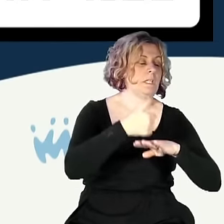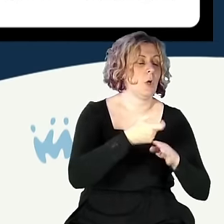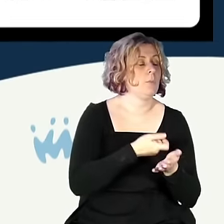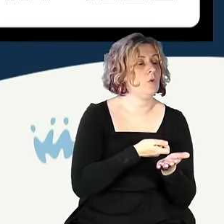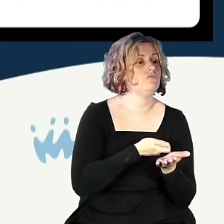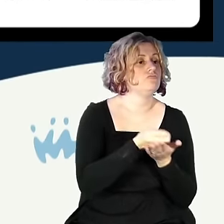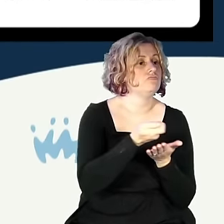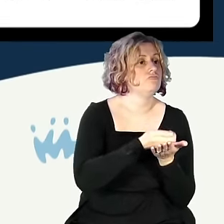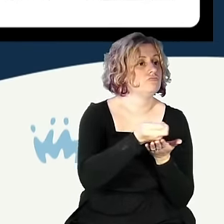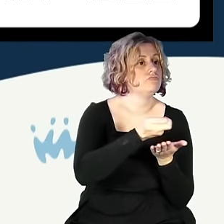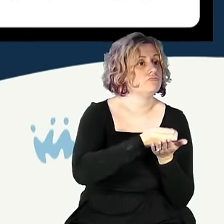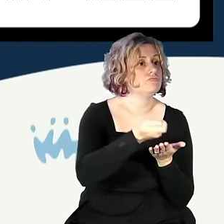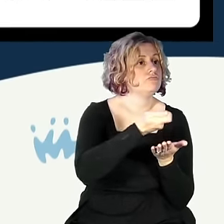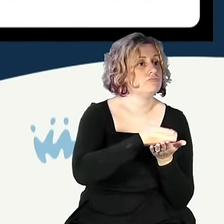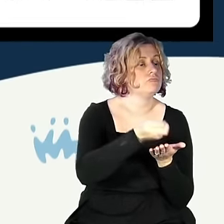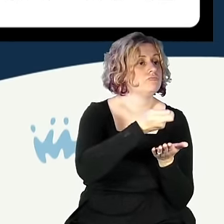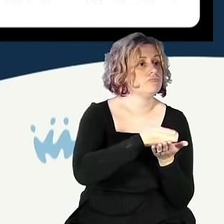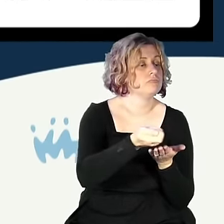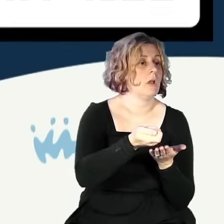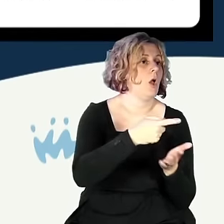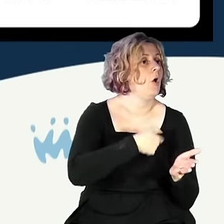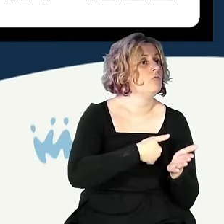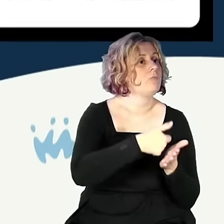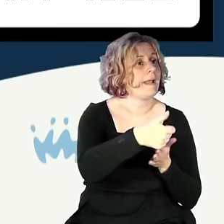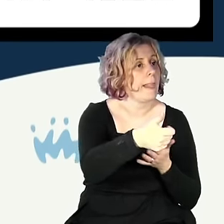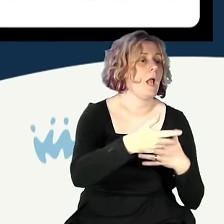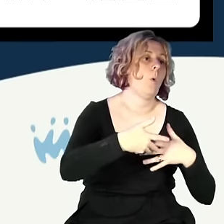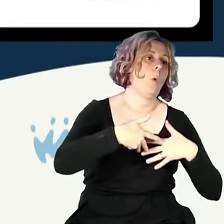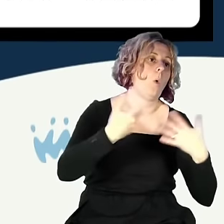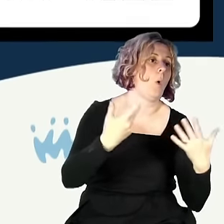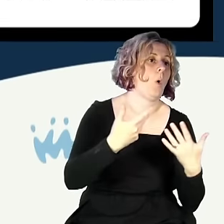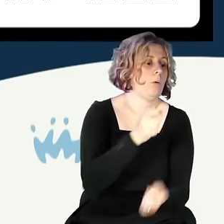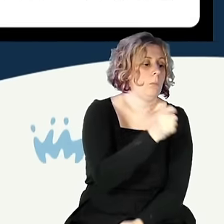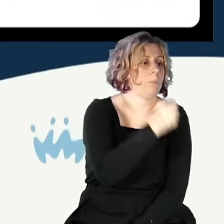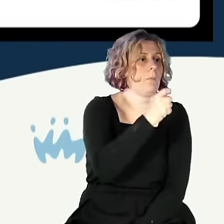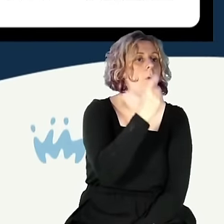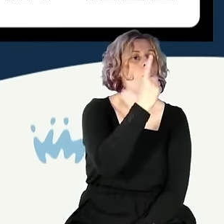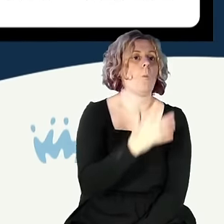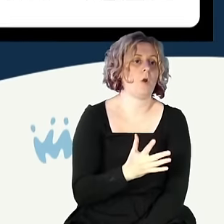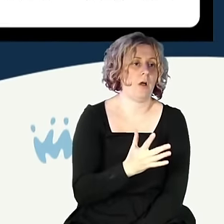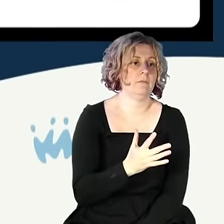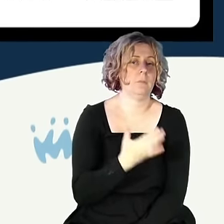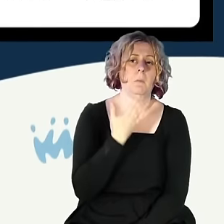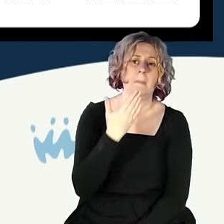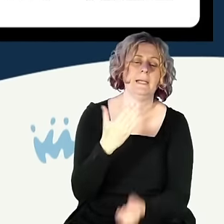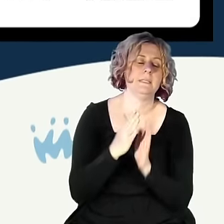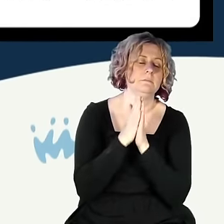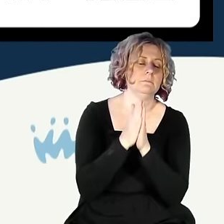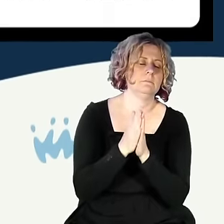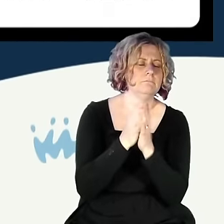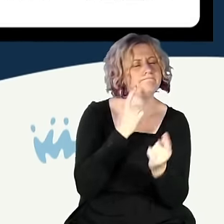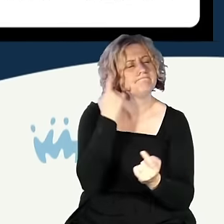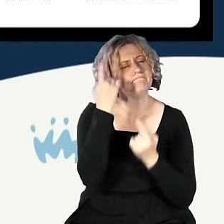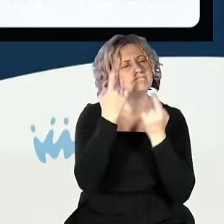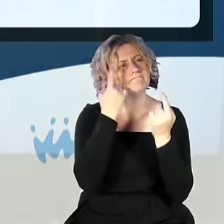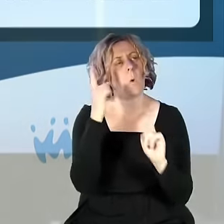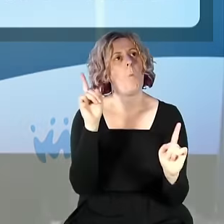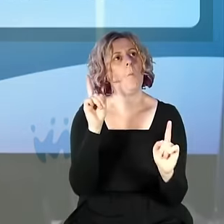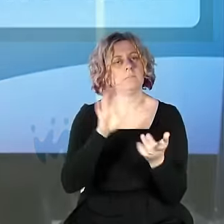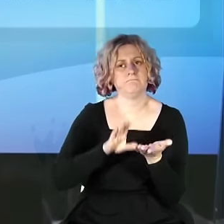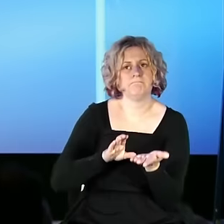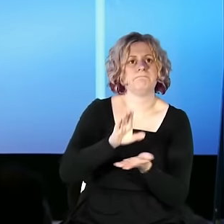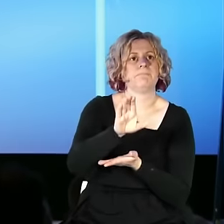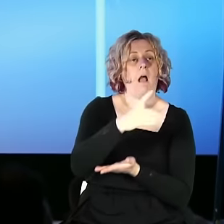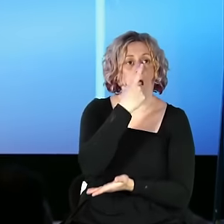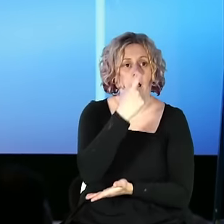want, or you can fill out a giving form. But do prayerfully consider what you can give to the ministry. Thanks so much. Well, our